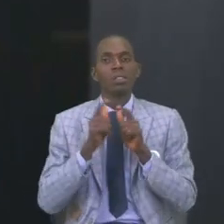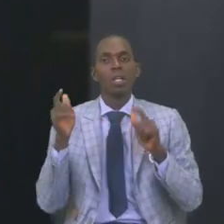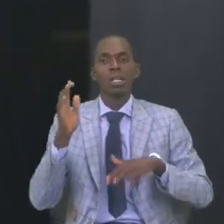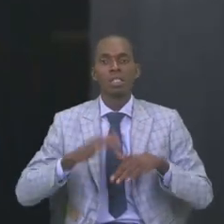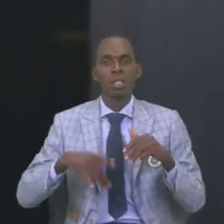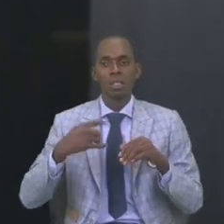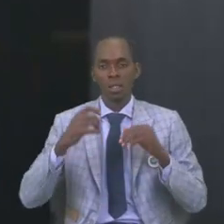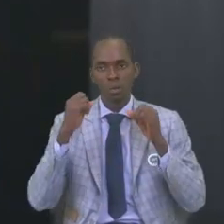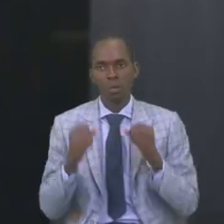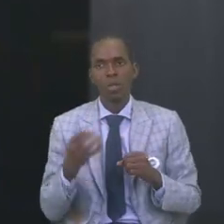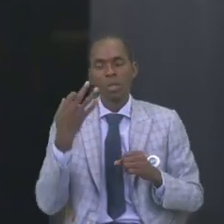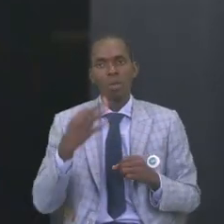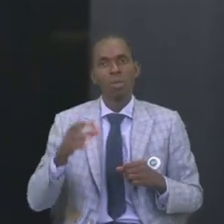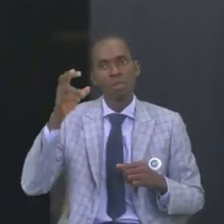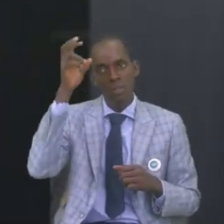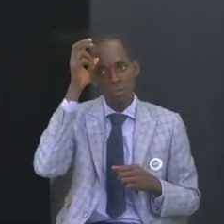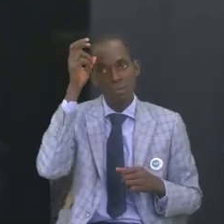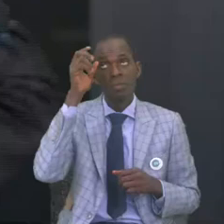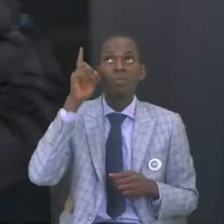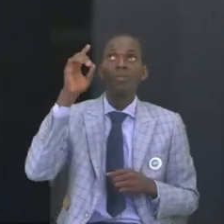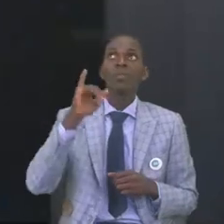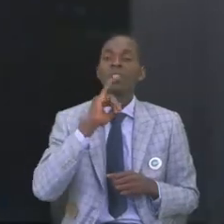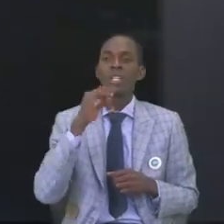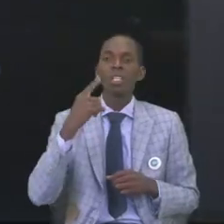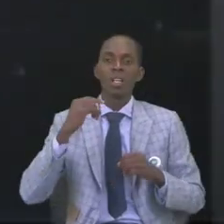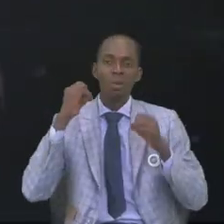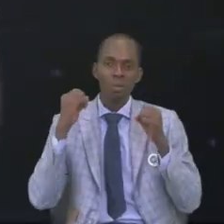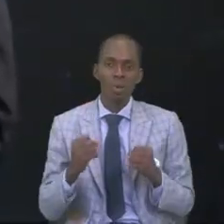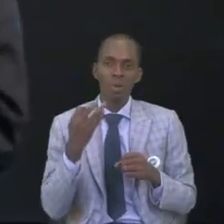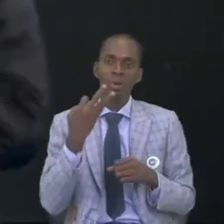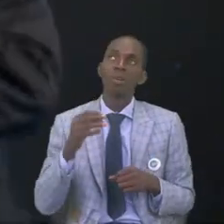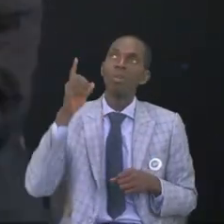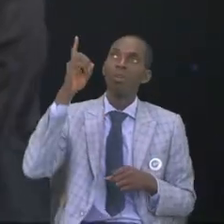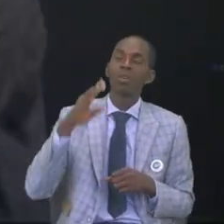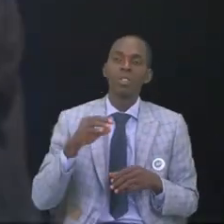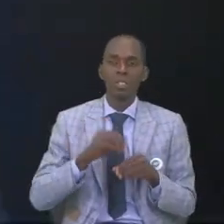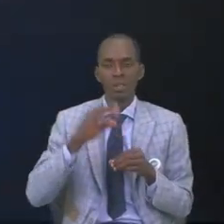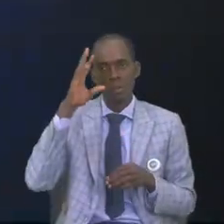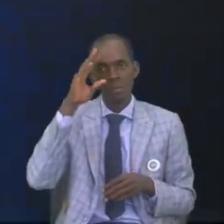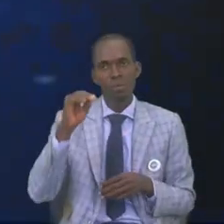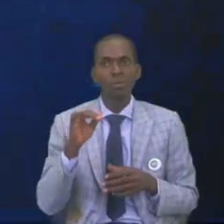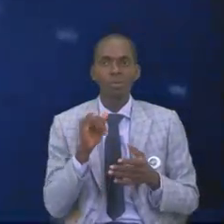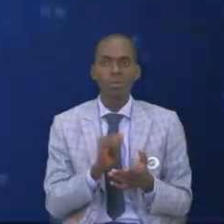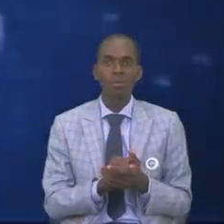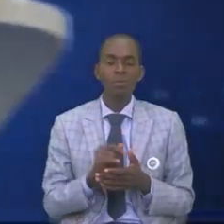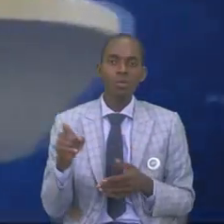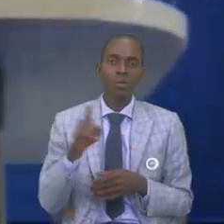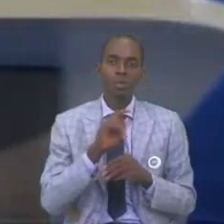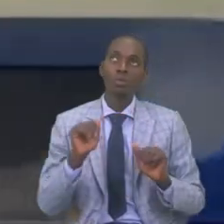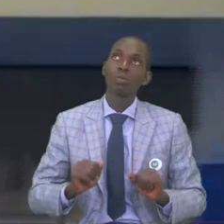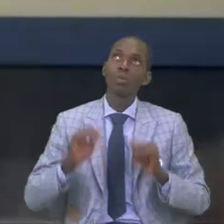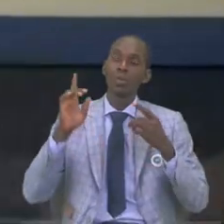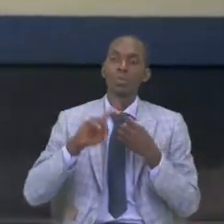power of Satan. He is the power of God in man that will submit to that power. And you